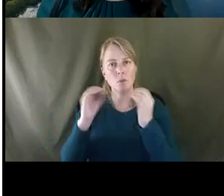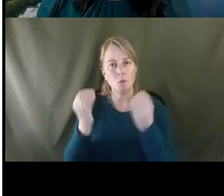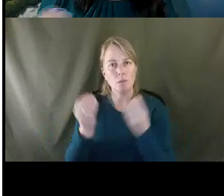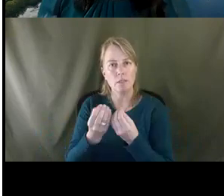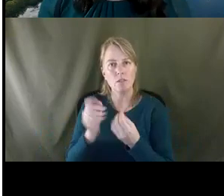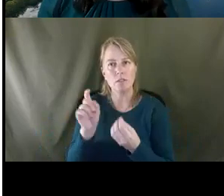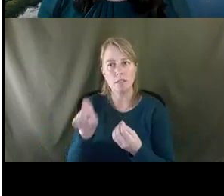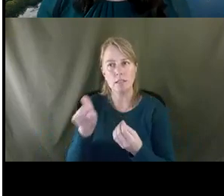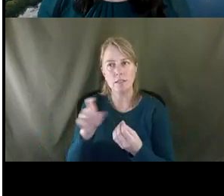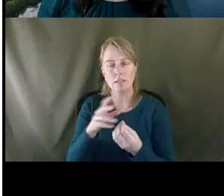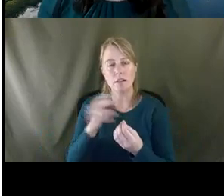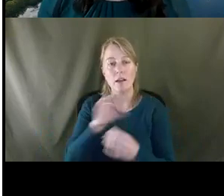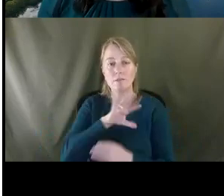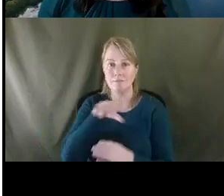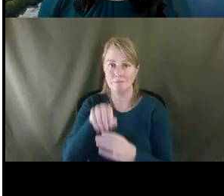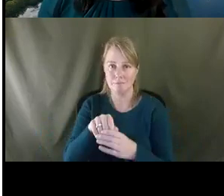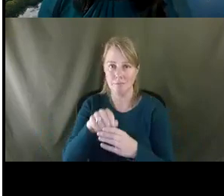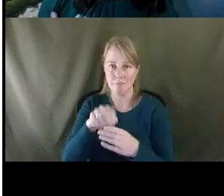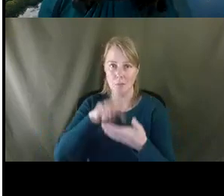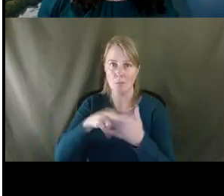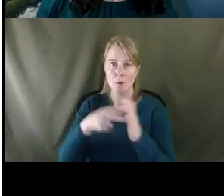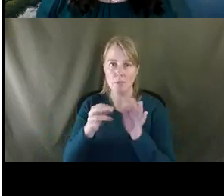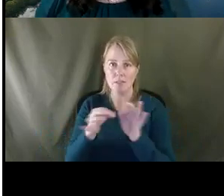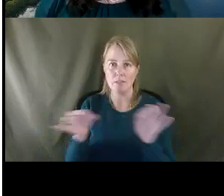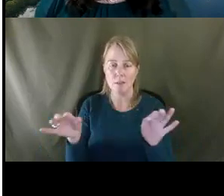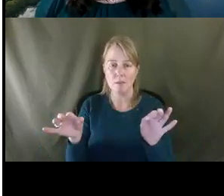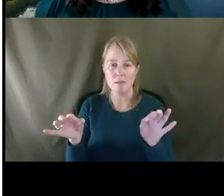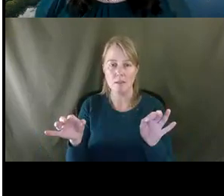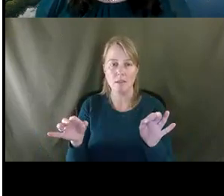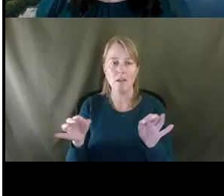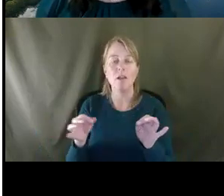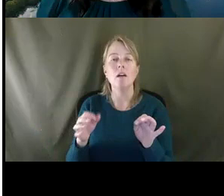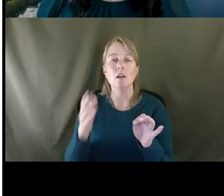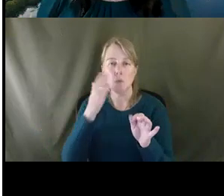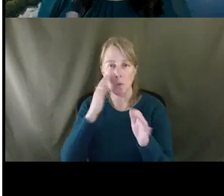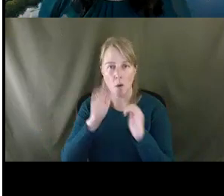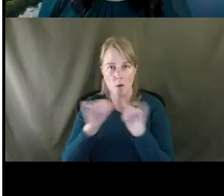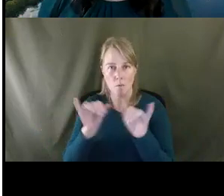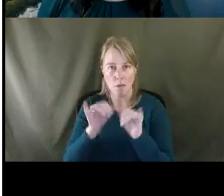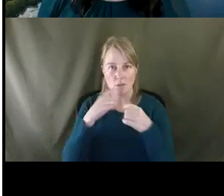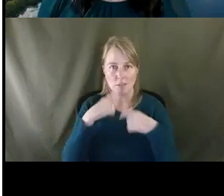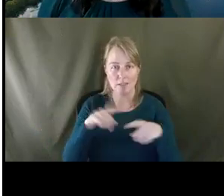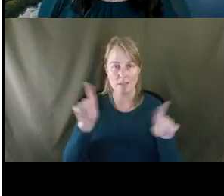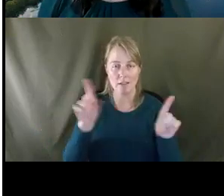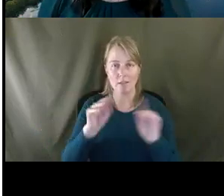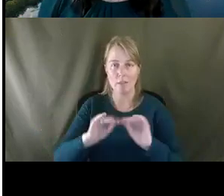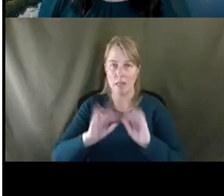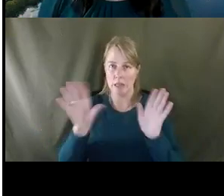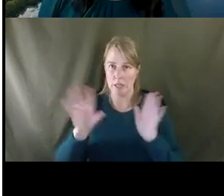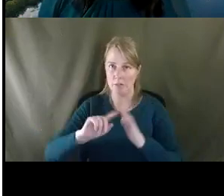needs and wrap that into your purpose statement. Know how you'll measure the success of your program and be clear about that up